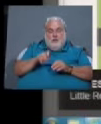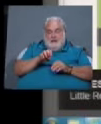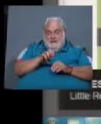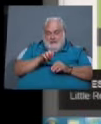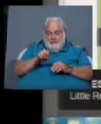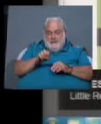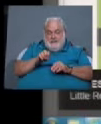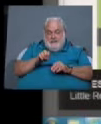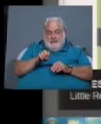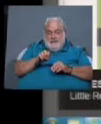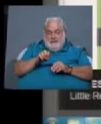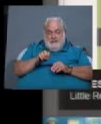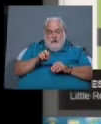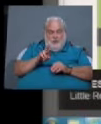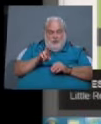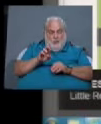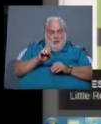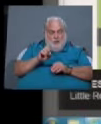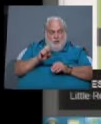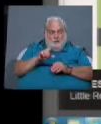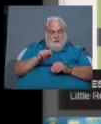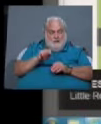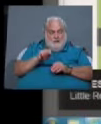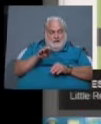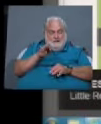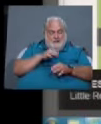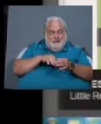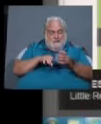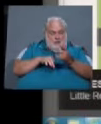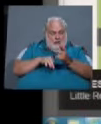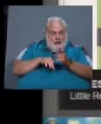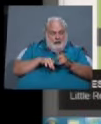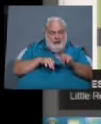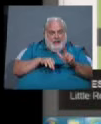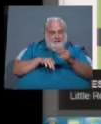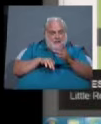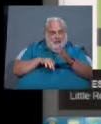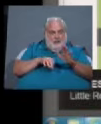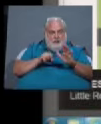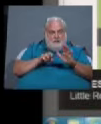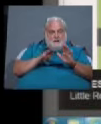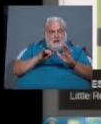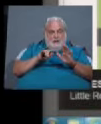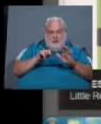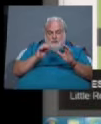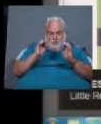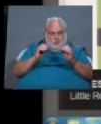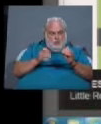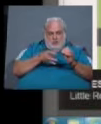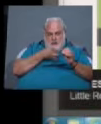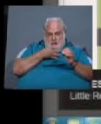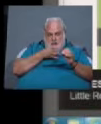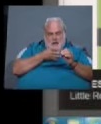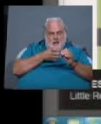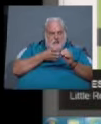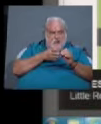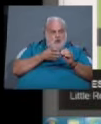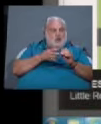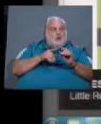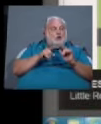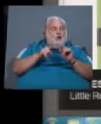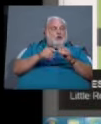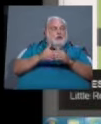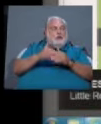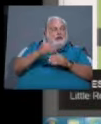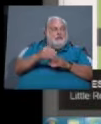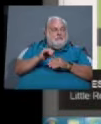on Roosevelt Road instead of trying to turn left at Summit where there is not a traffic signal, to go to the traffic